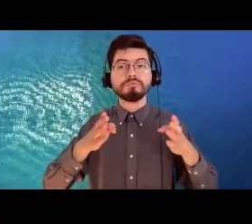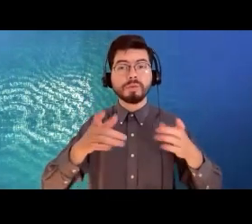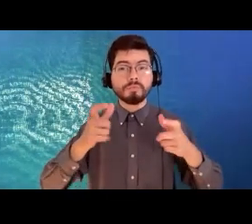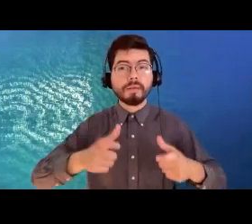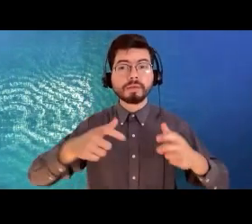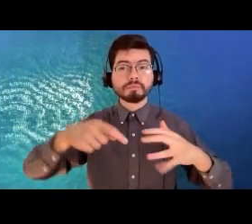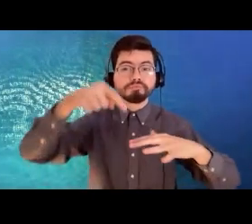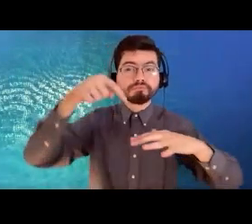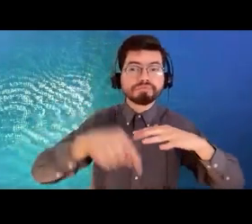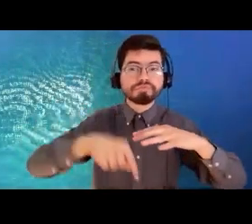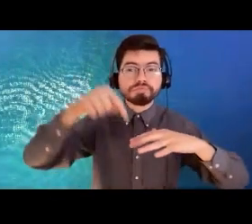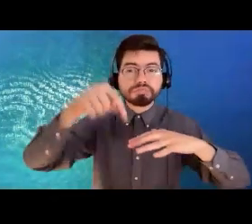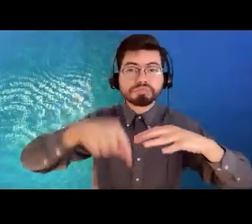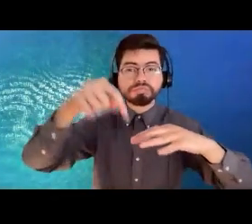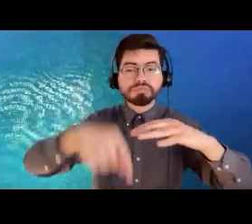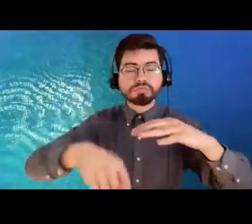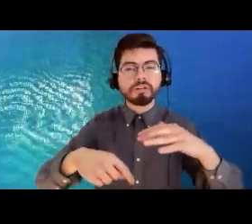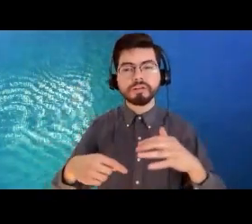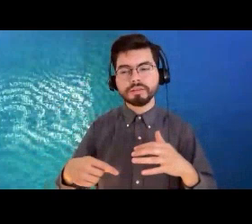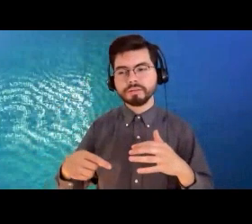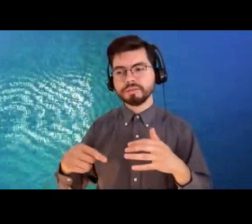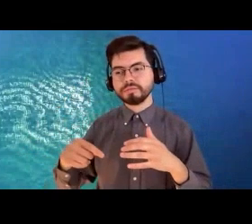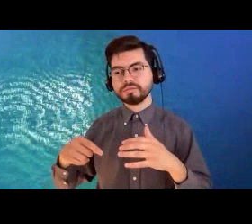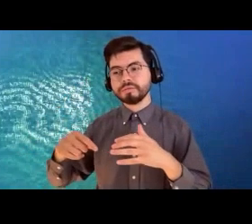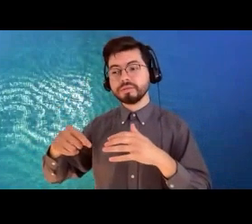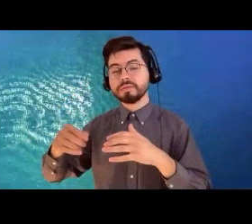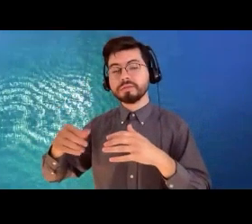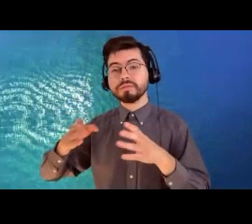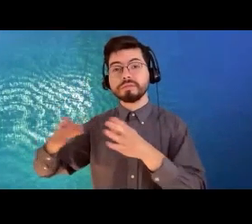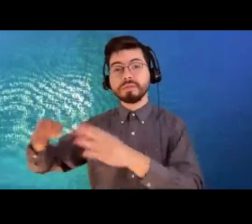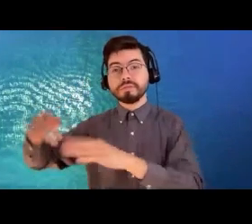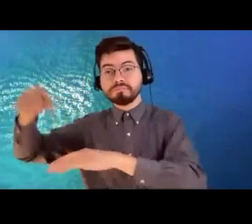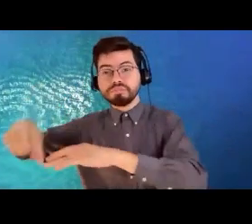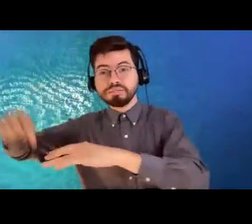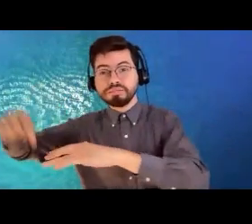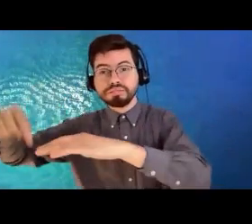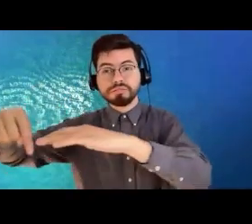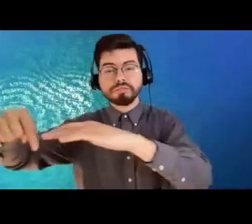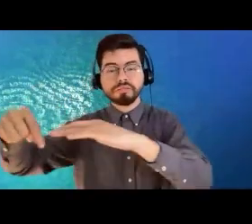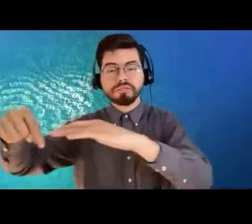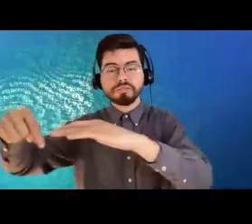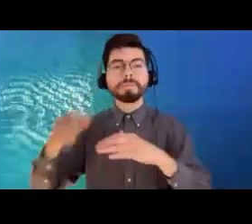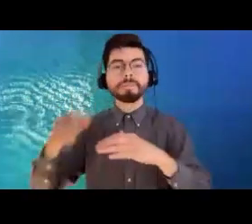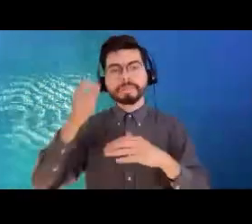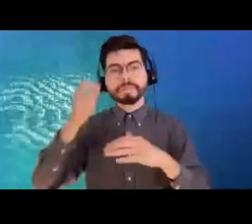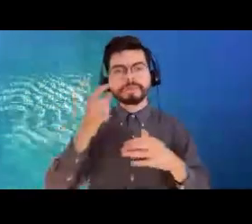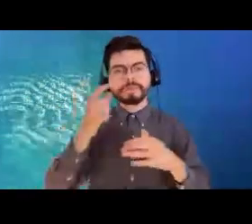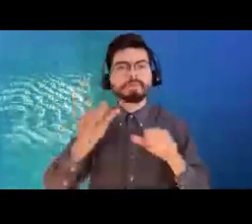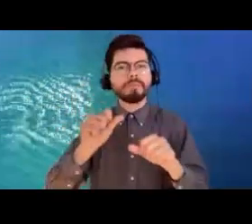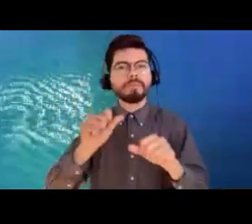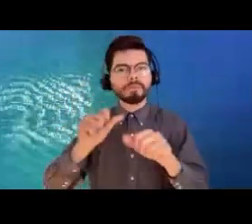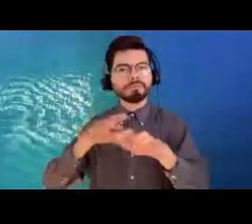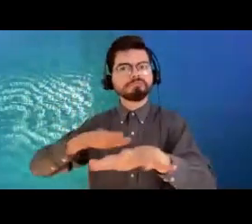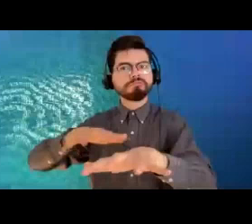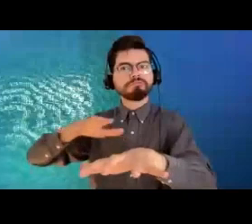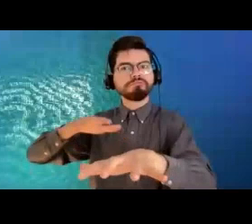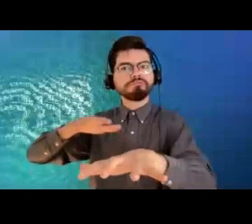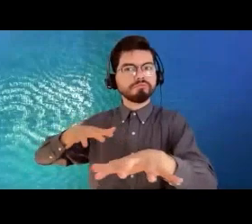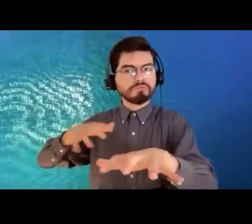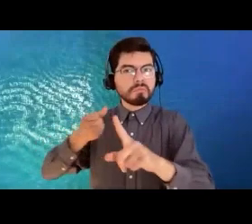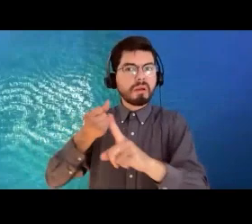road. So there may be some very short and brief traffic impacts around that, but those are very